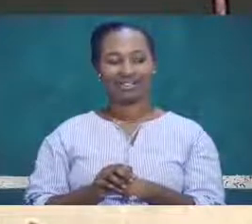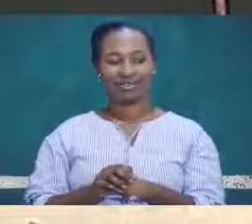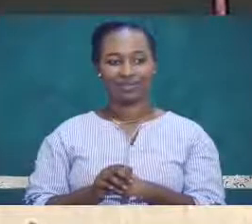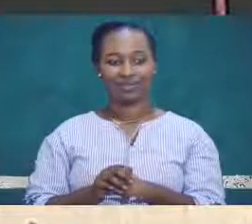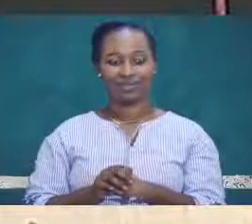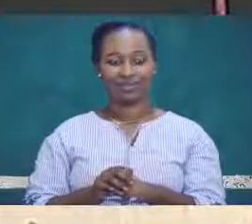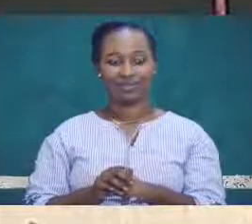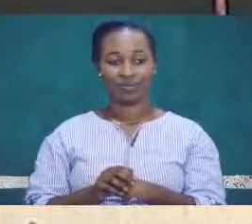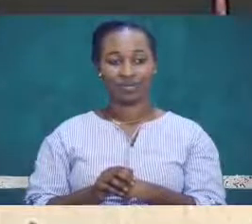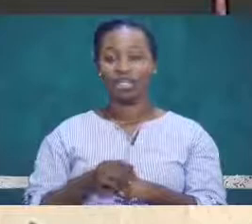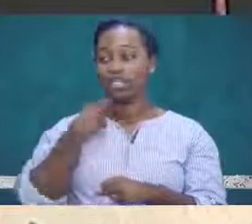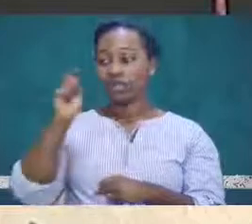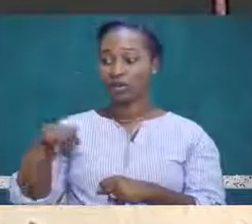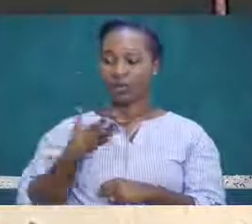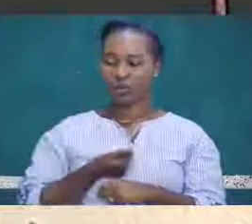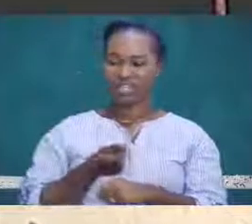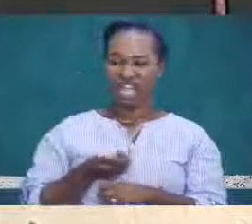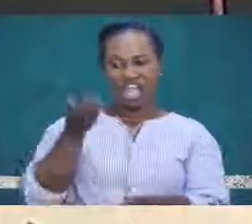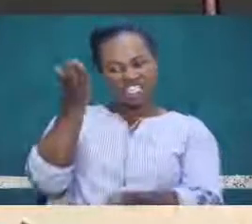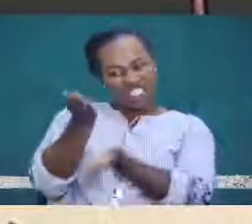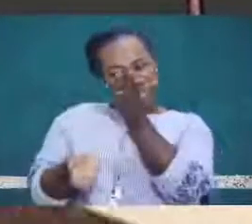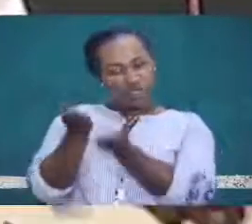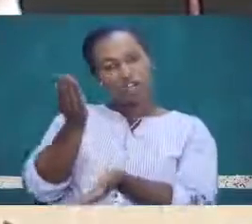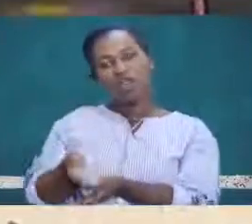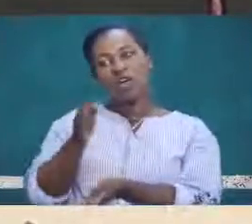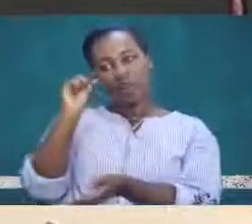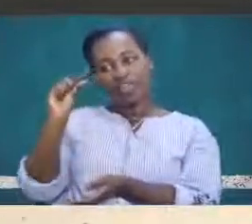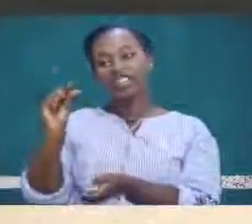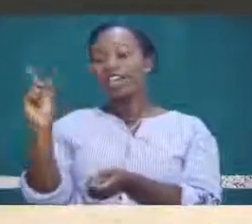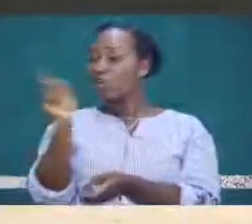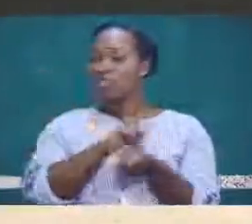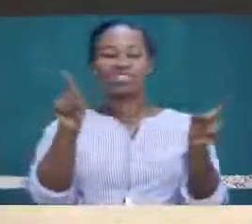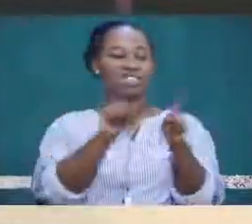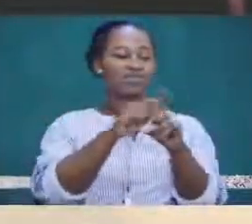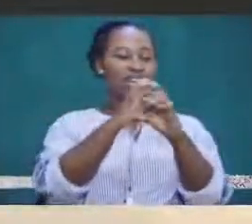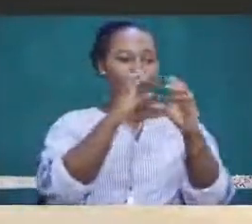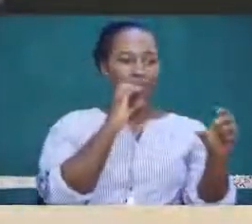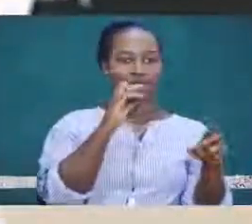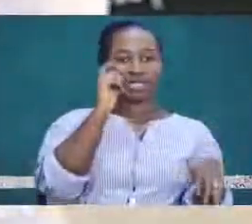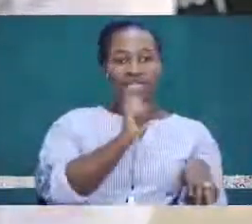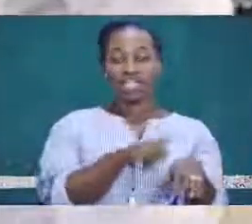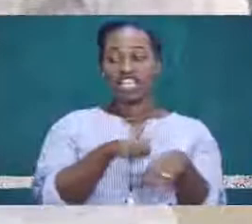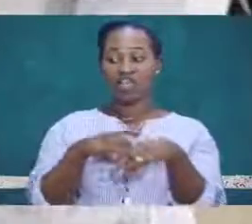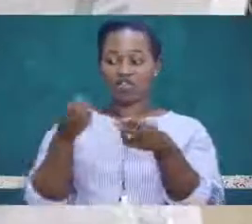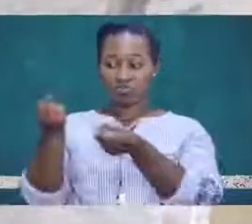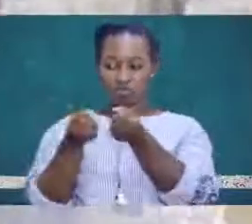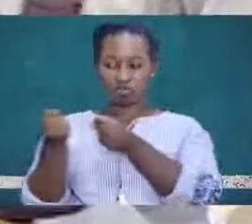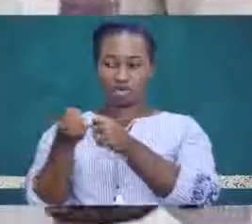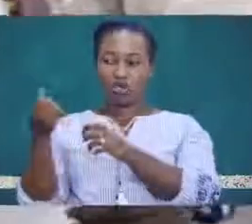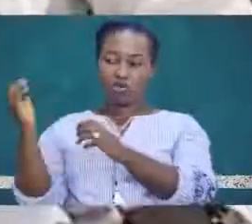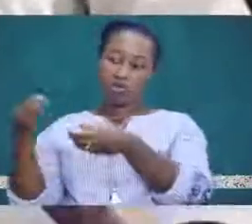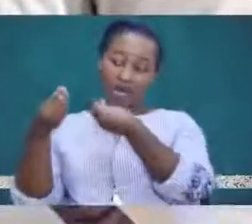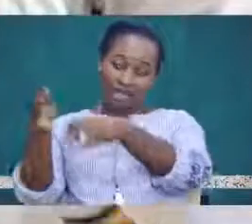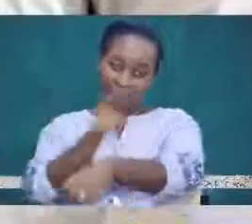it should be having a smaller mass, not as big as a bus, so that when you give it a force, then the